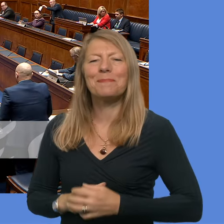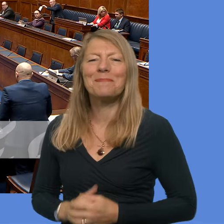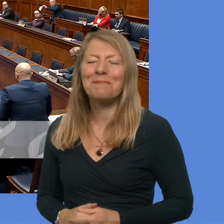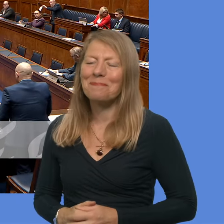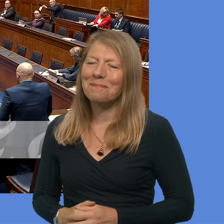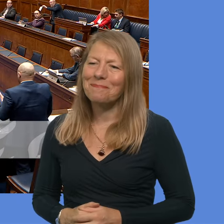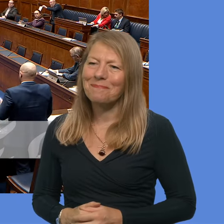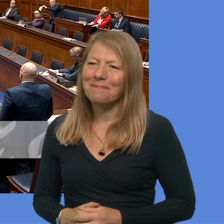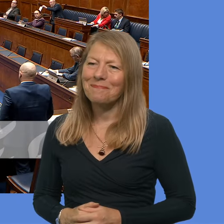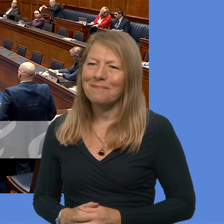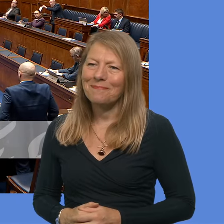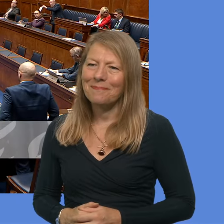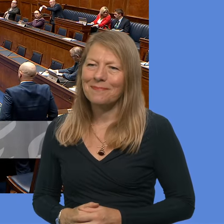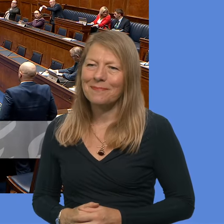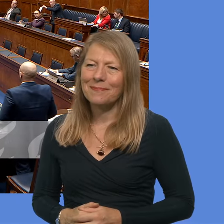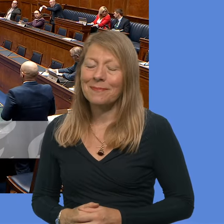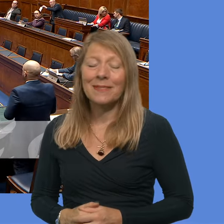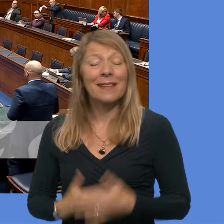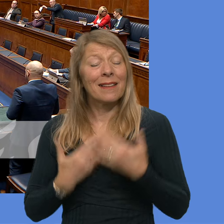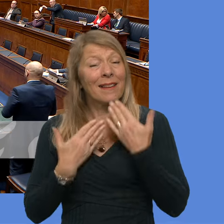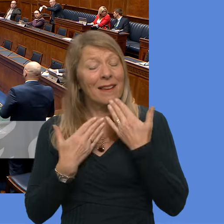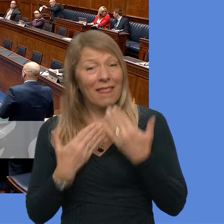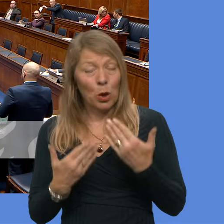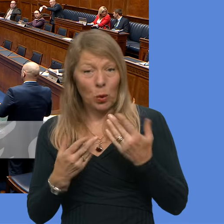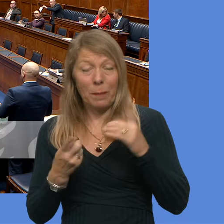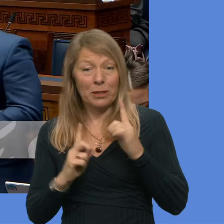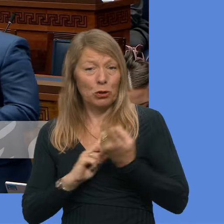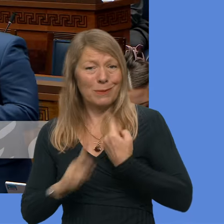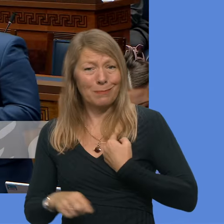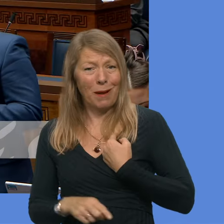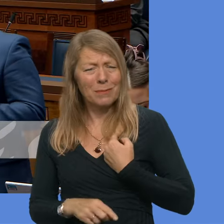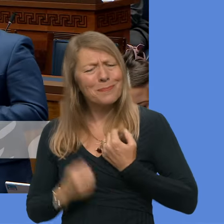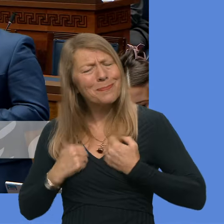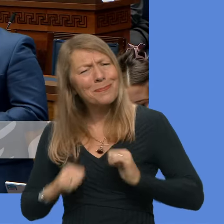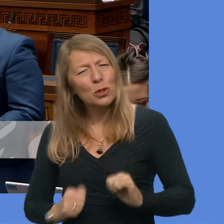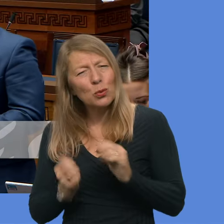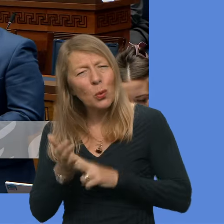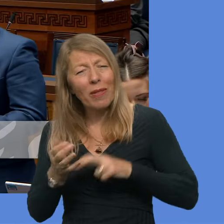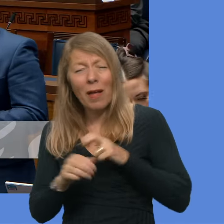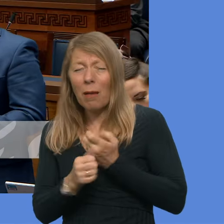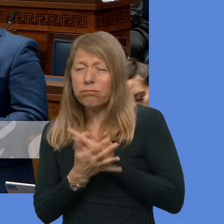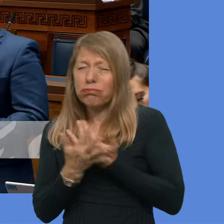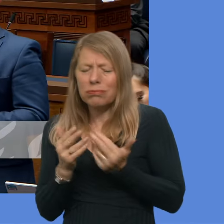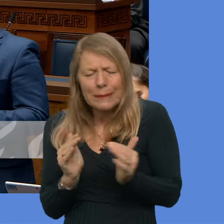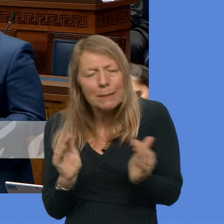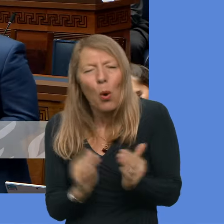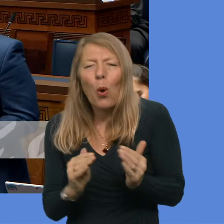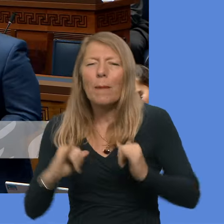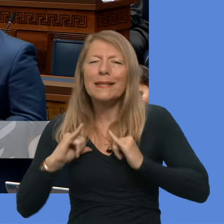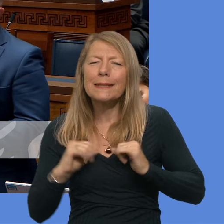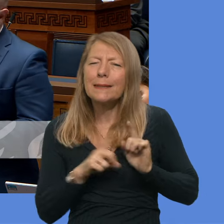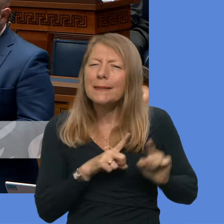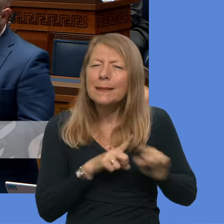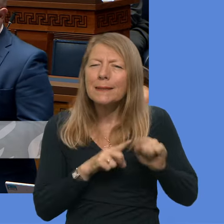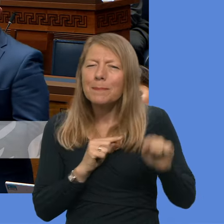Thank you and welcome the response from the Minister. But given the makeup of our economy and mainly small and micro businesses, can the Minister ensure or confirm